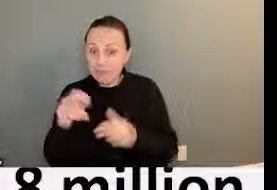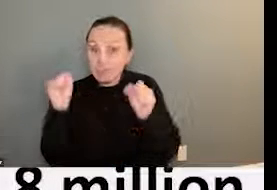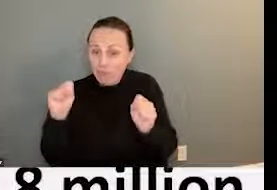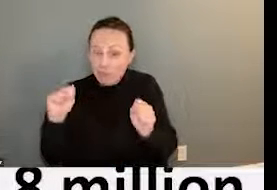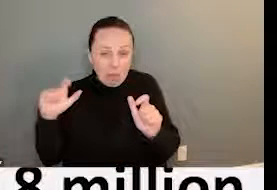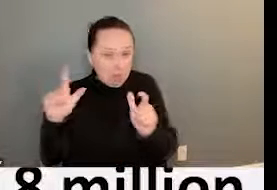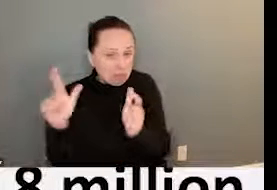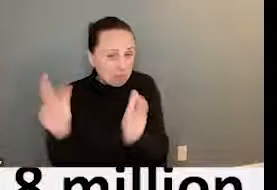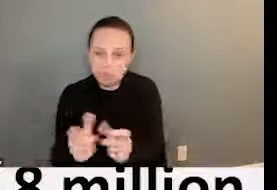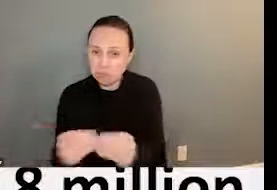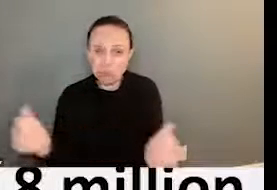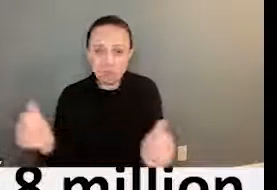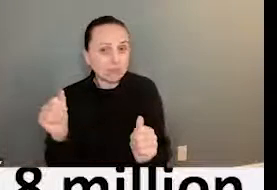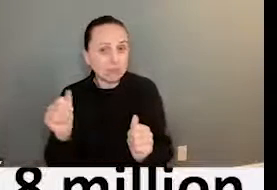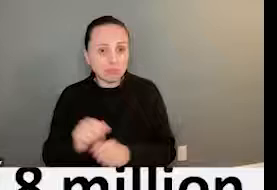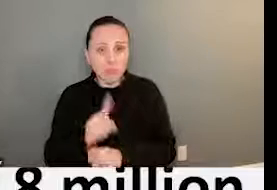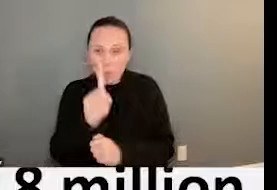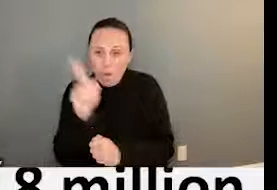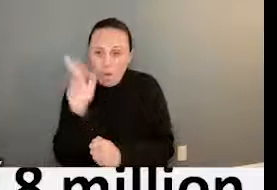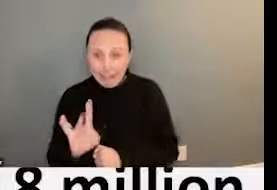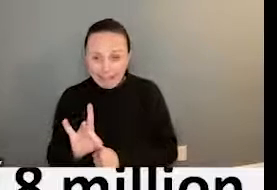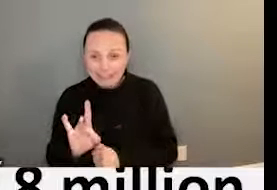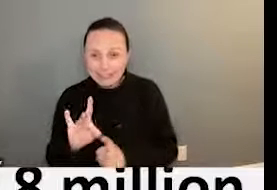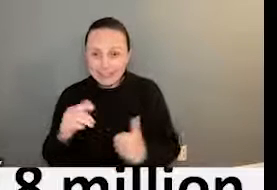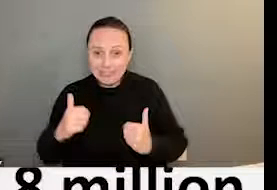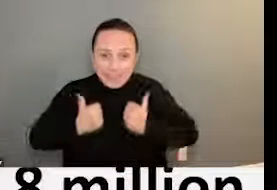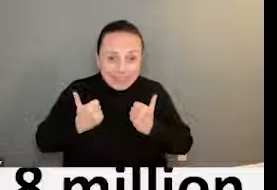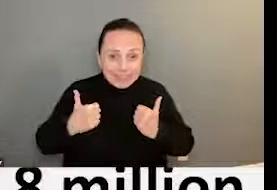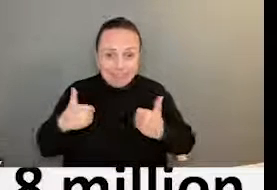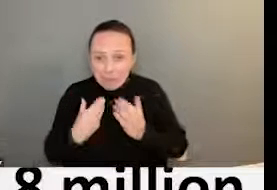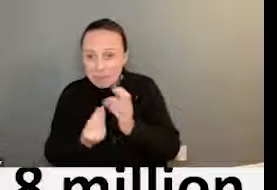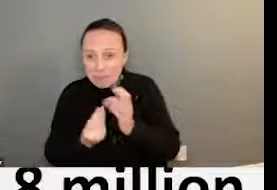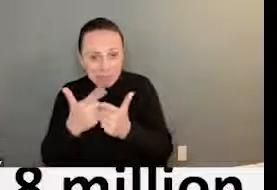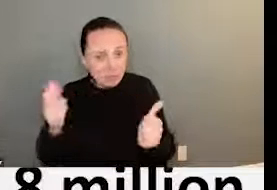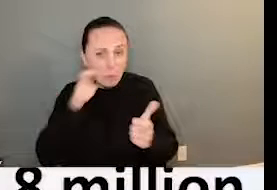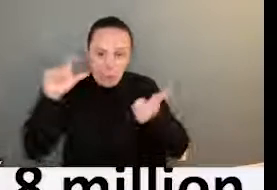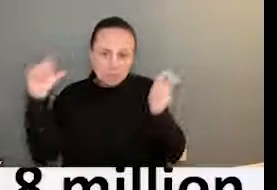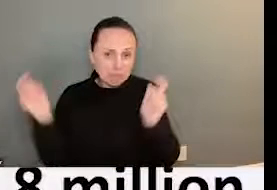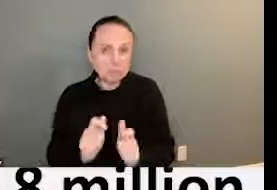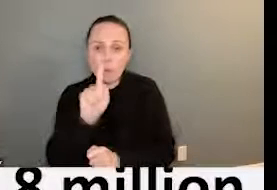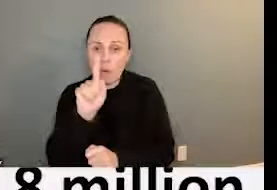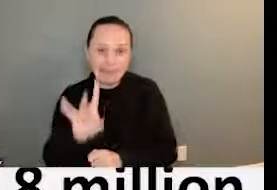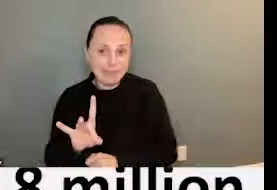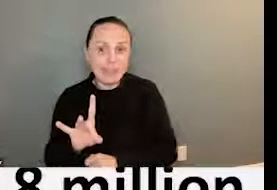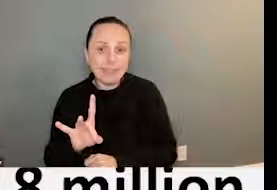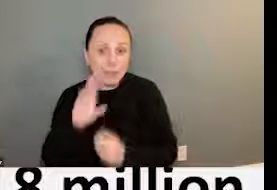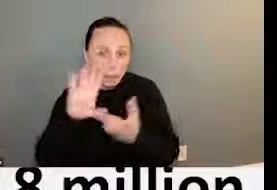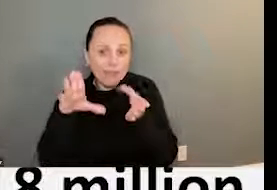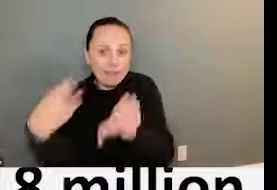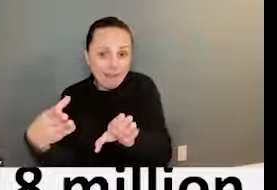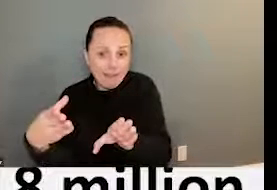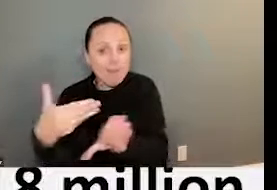with extinction. 1/8 of the species that we currently have on this planet are likely to die